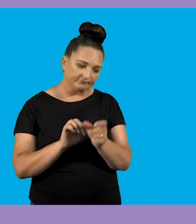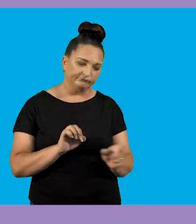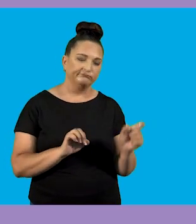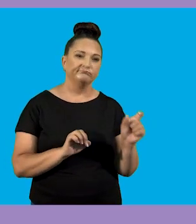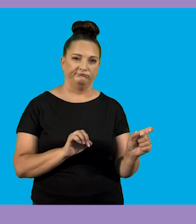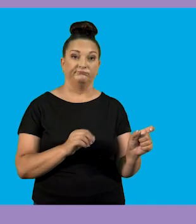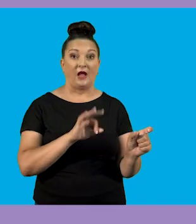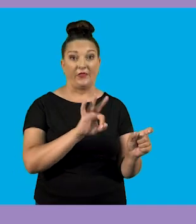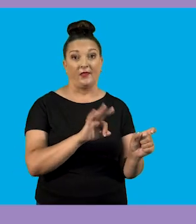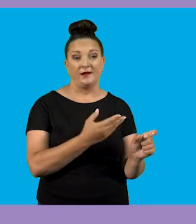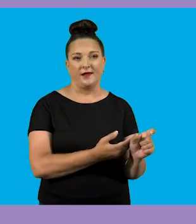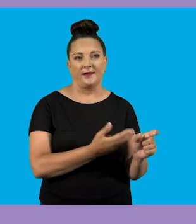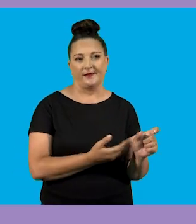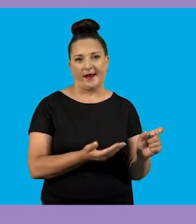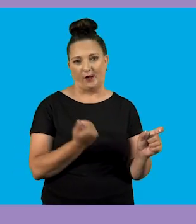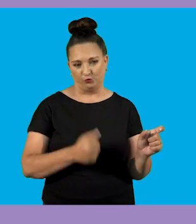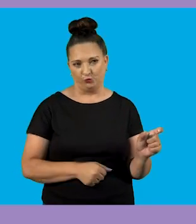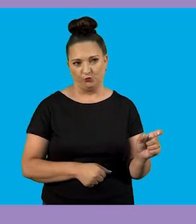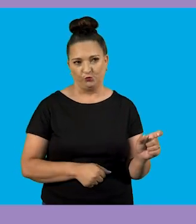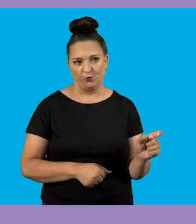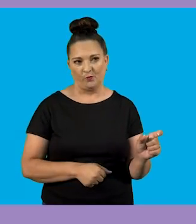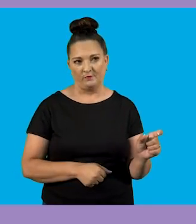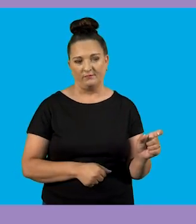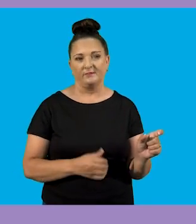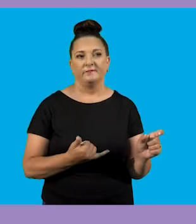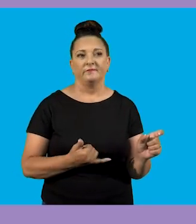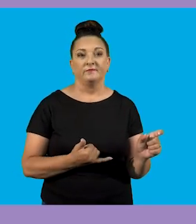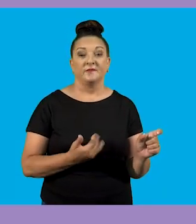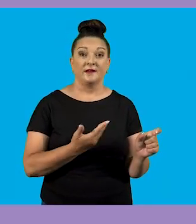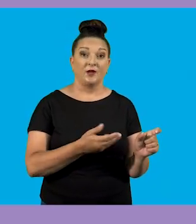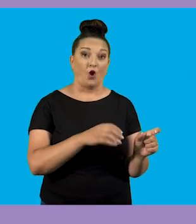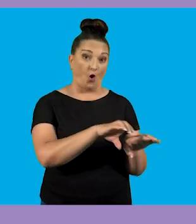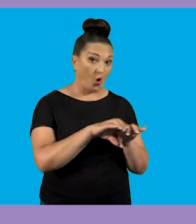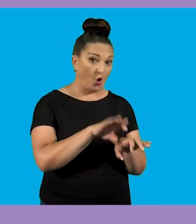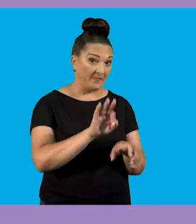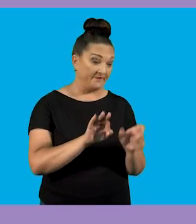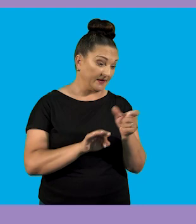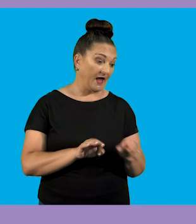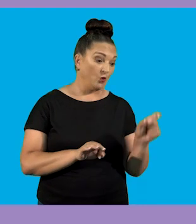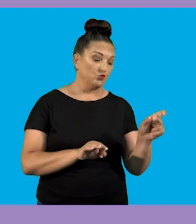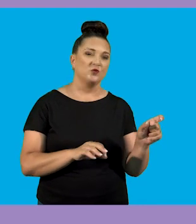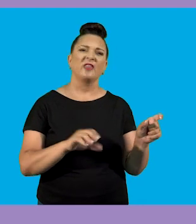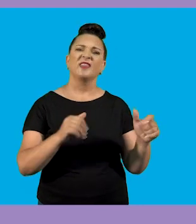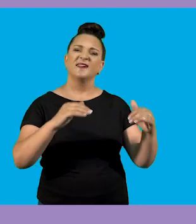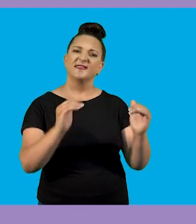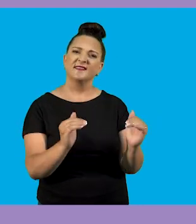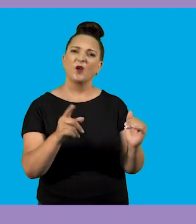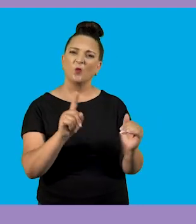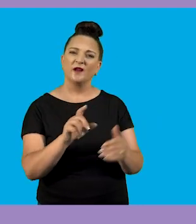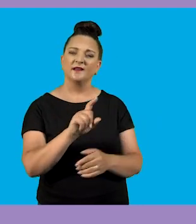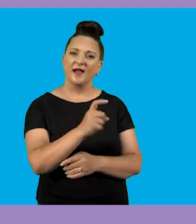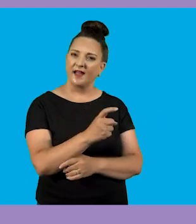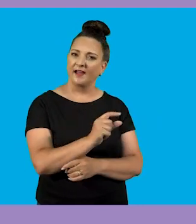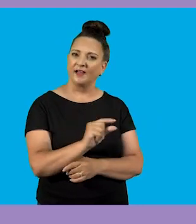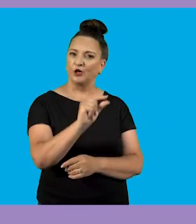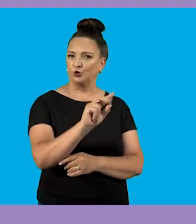of 3. When we open our bracket there, or after we've taken out the common factor, we are left with x squared,